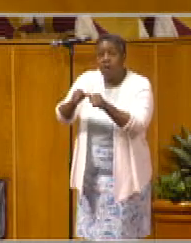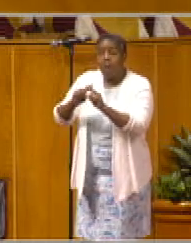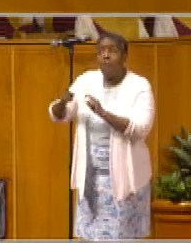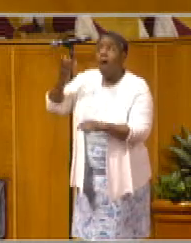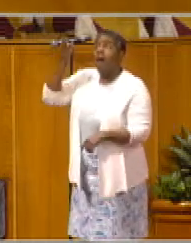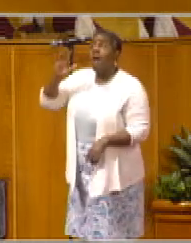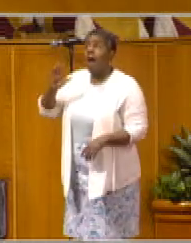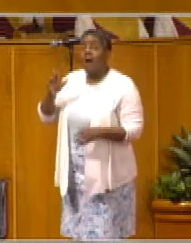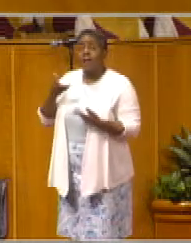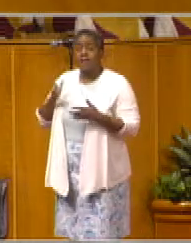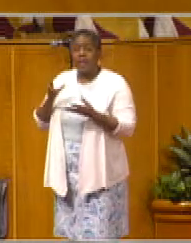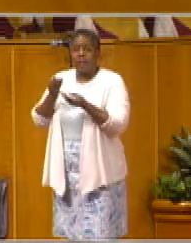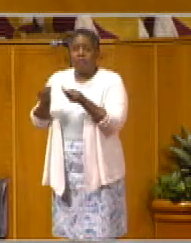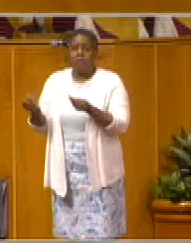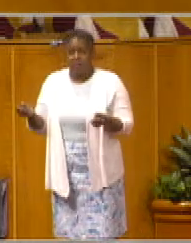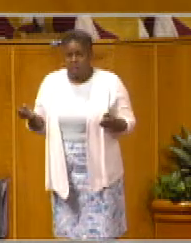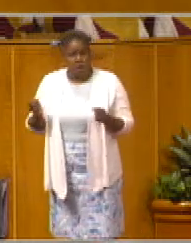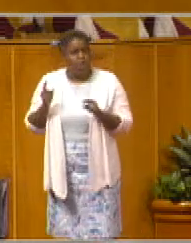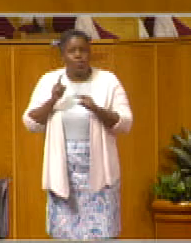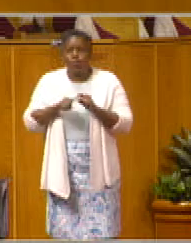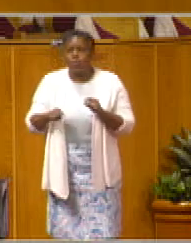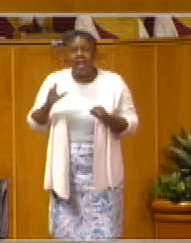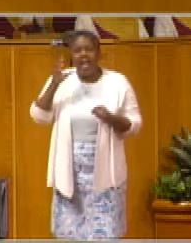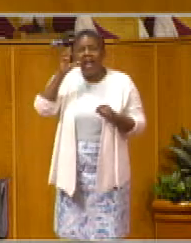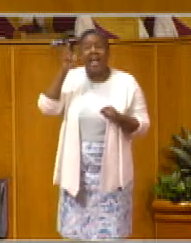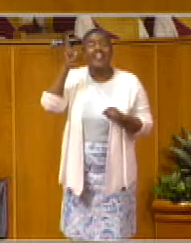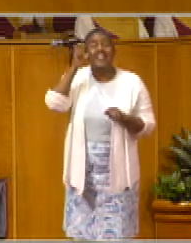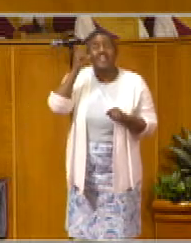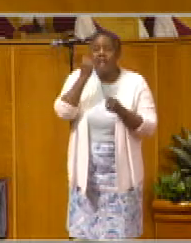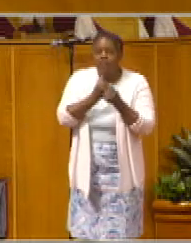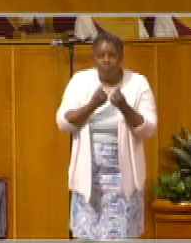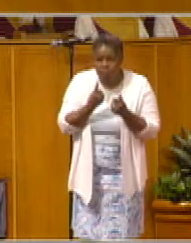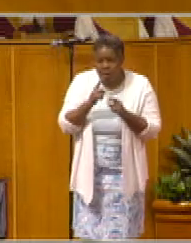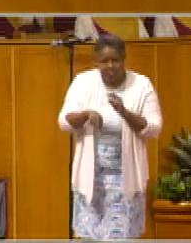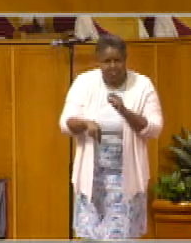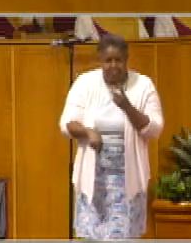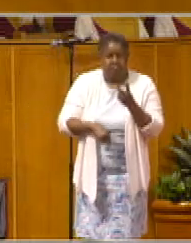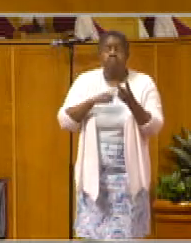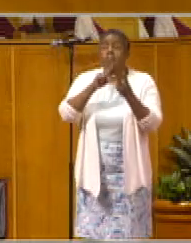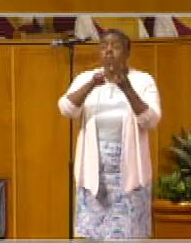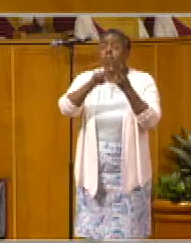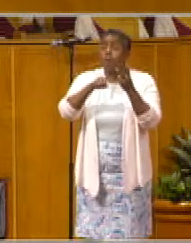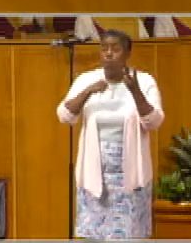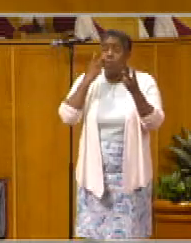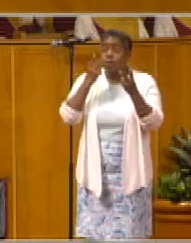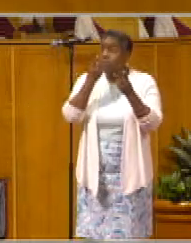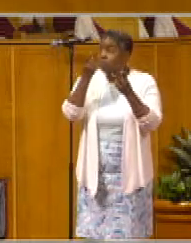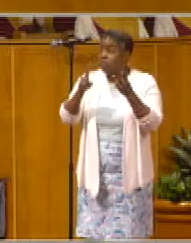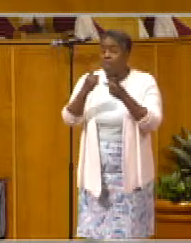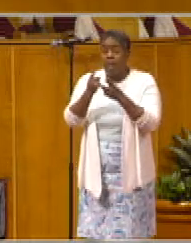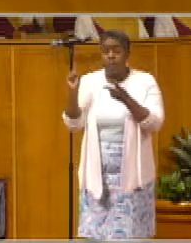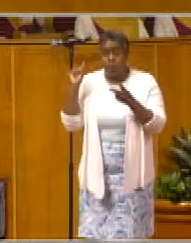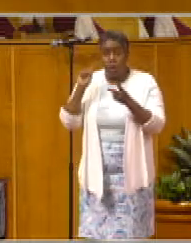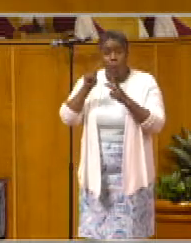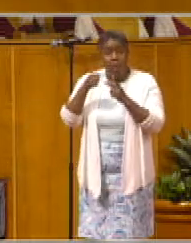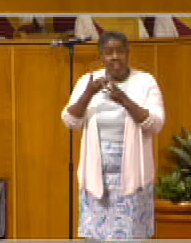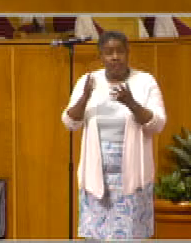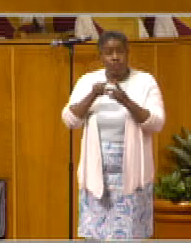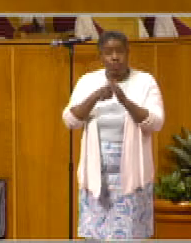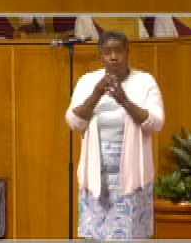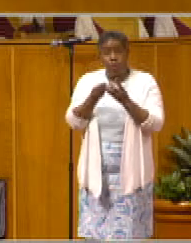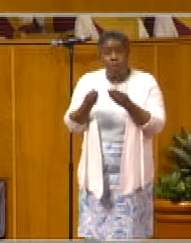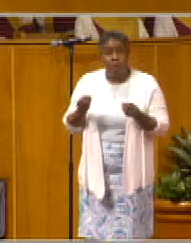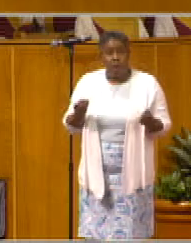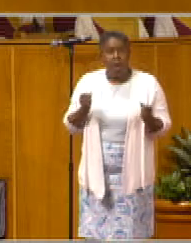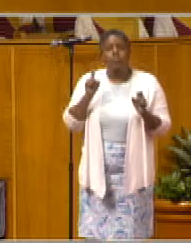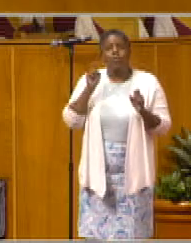apart. You can't listen to everybody. Number two, we saw last week that when things fall apart, you've got to